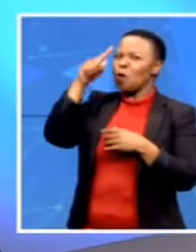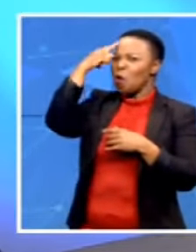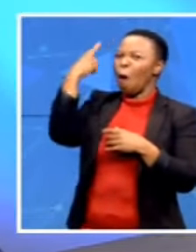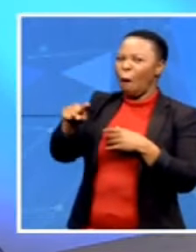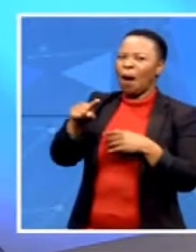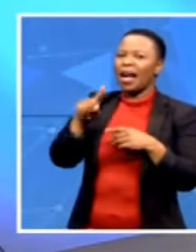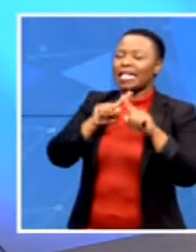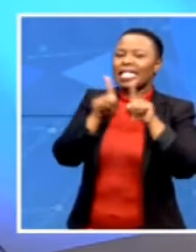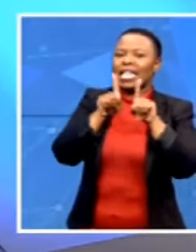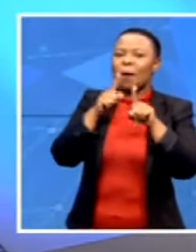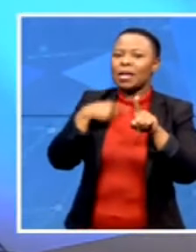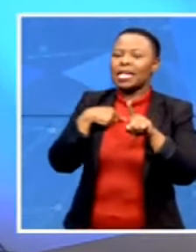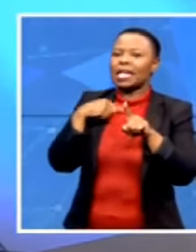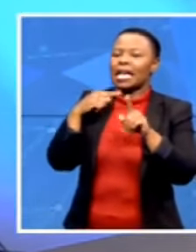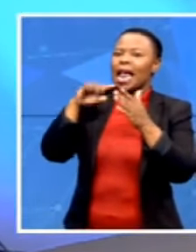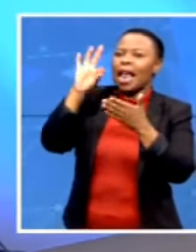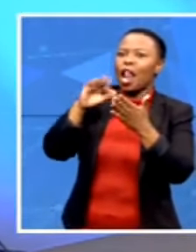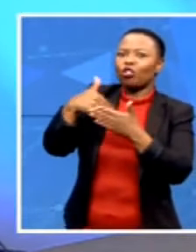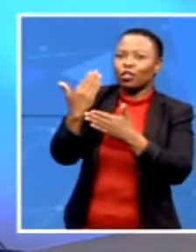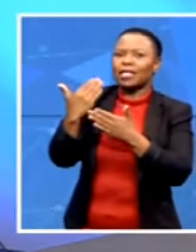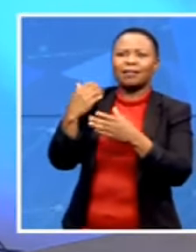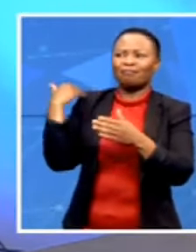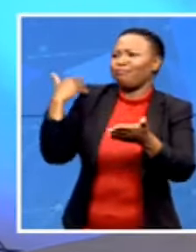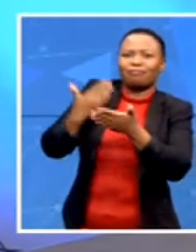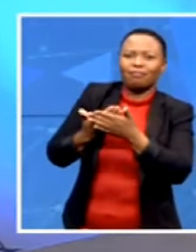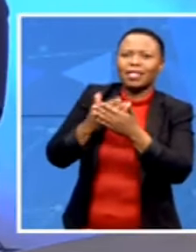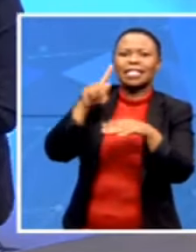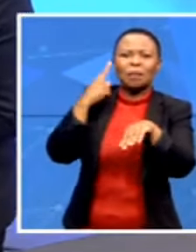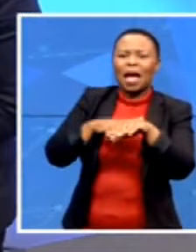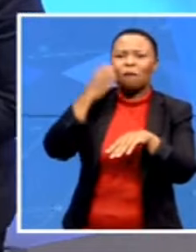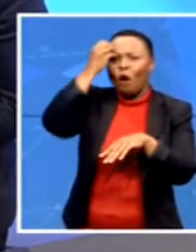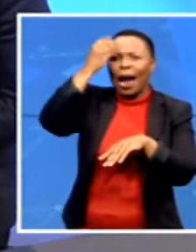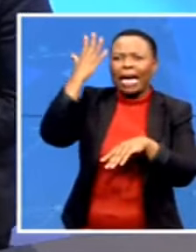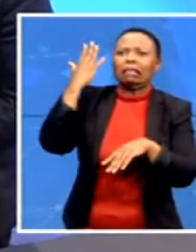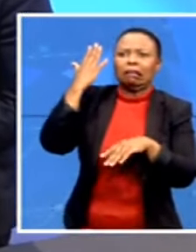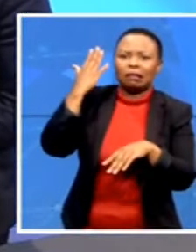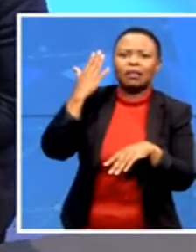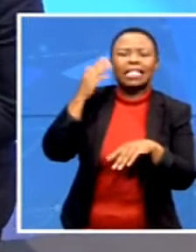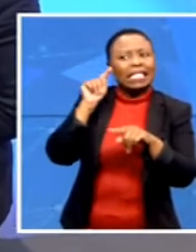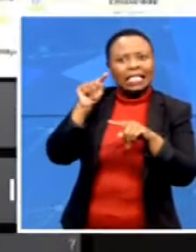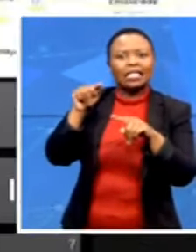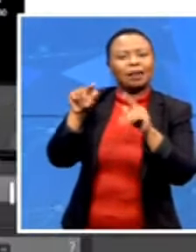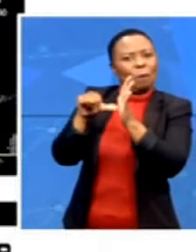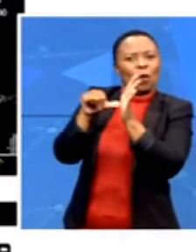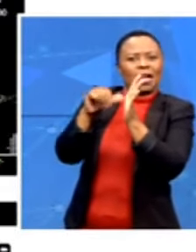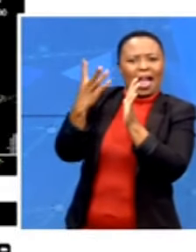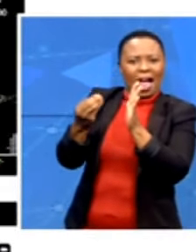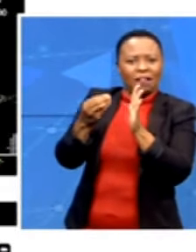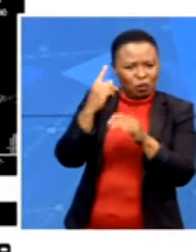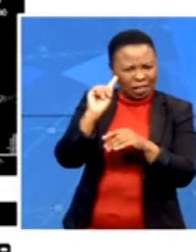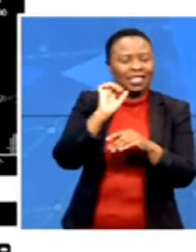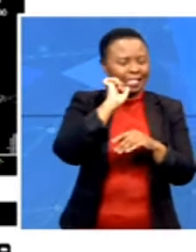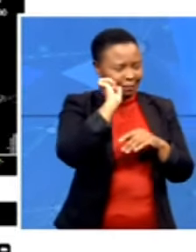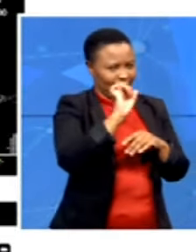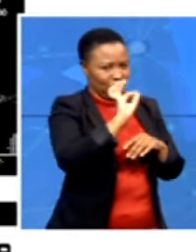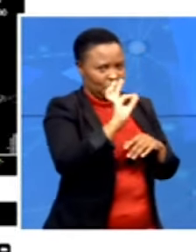still, you forget those small things that can make the big difference, right? Exactly. So we've got all that, but not only that, we've